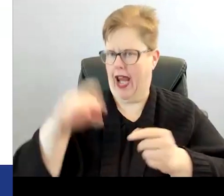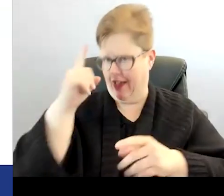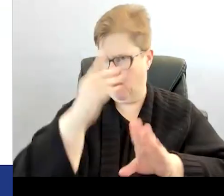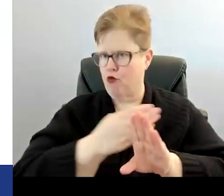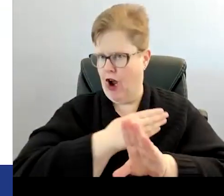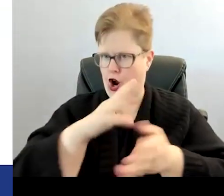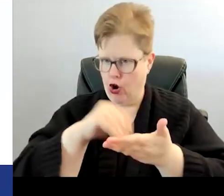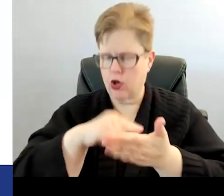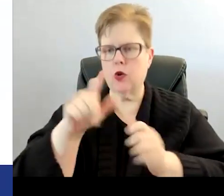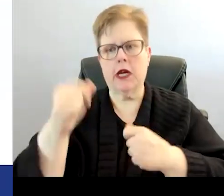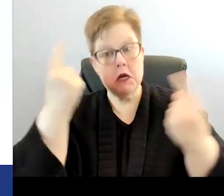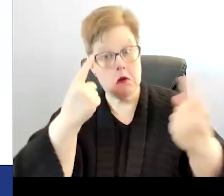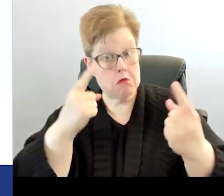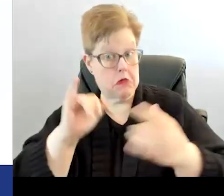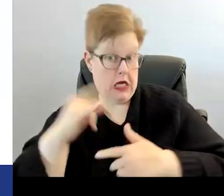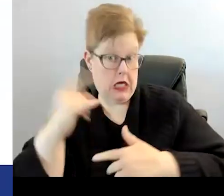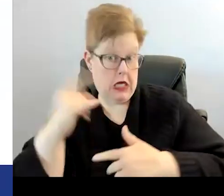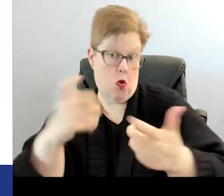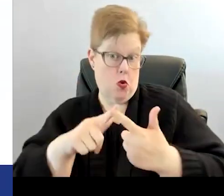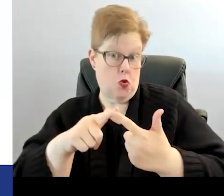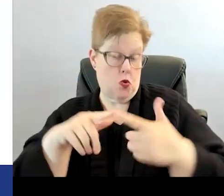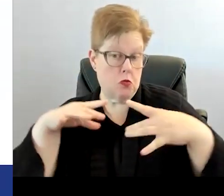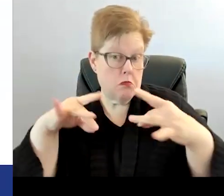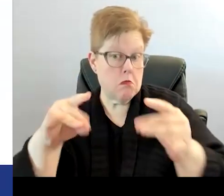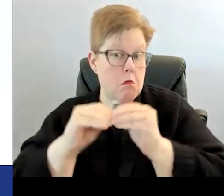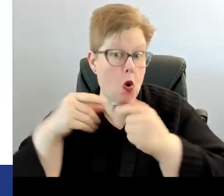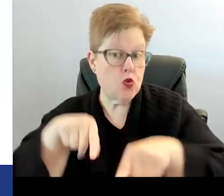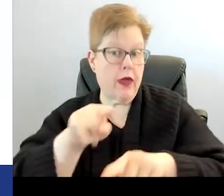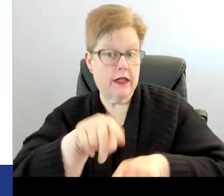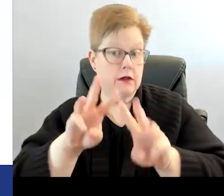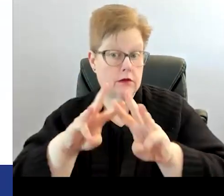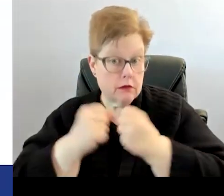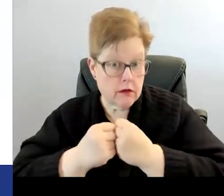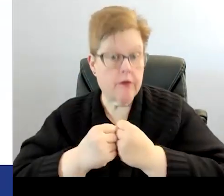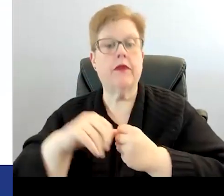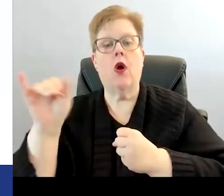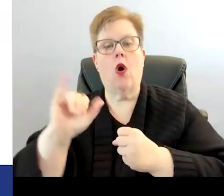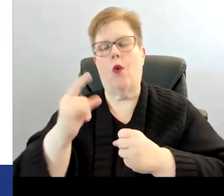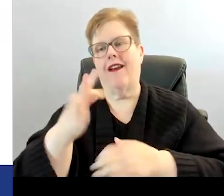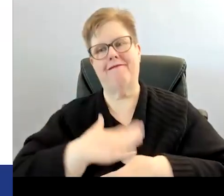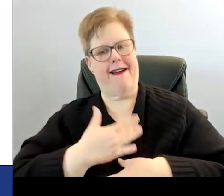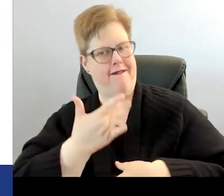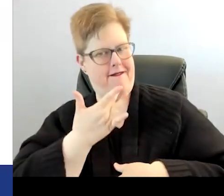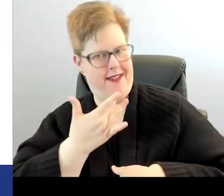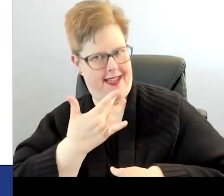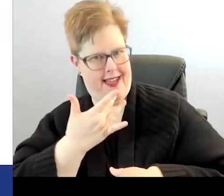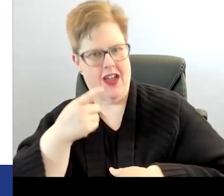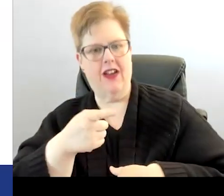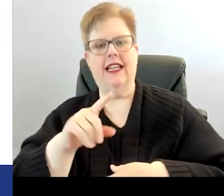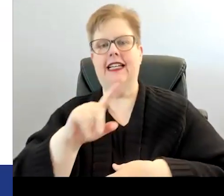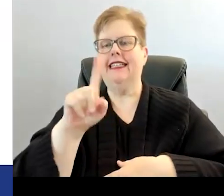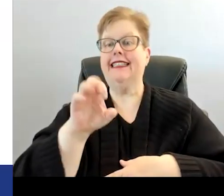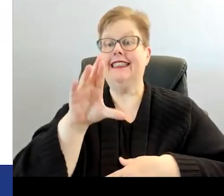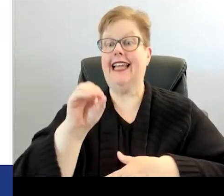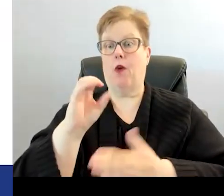start thinking about if that's something you want to learn more about in the webinar. I'll also highlight one of my favorite things, zero textbook